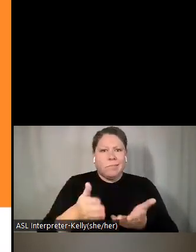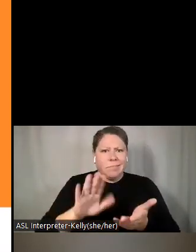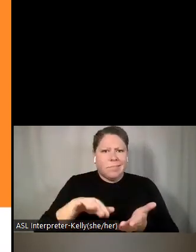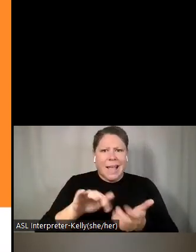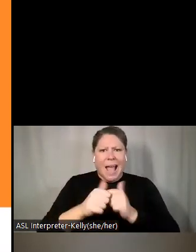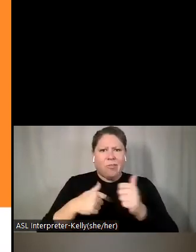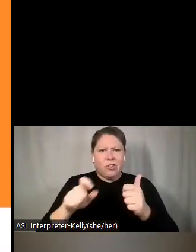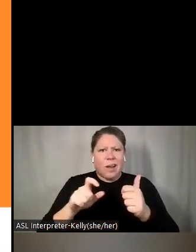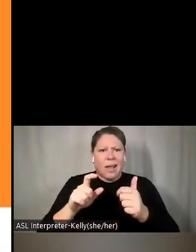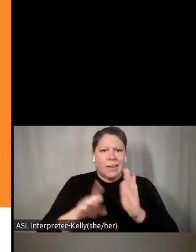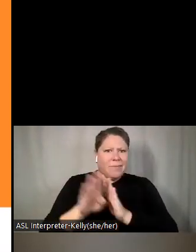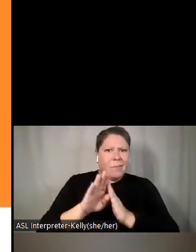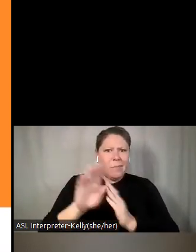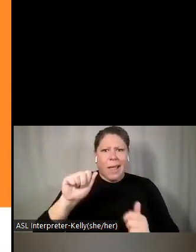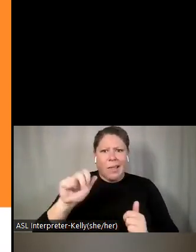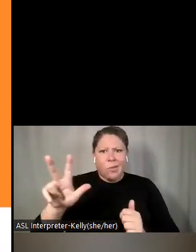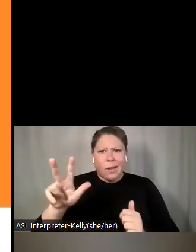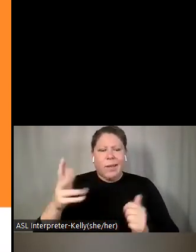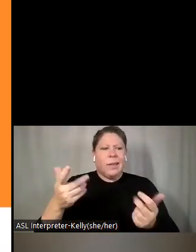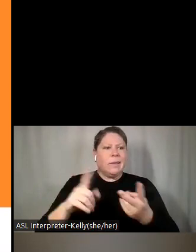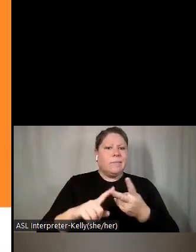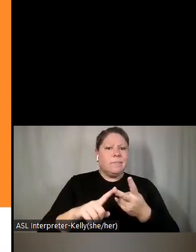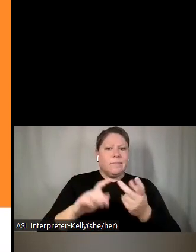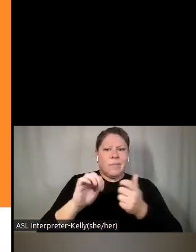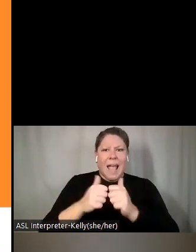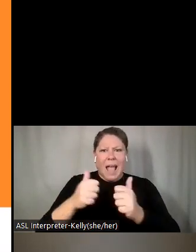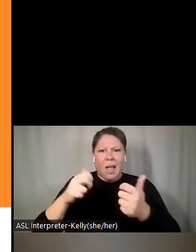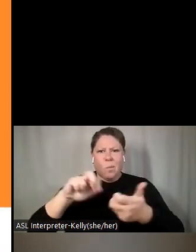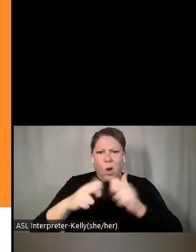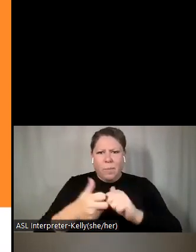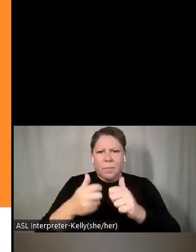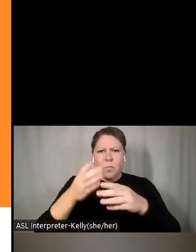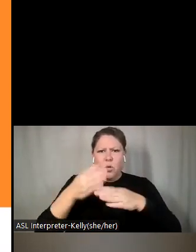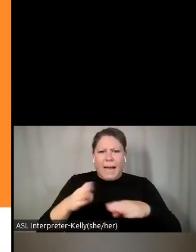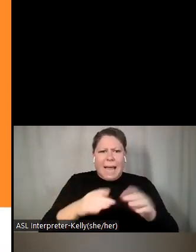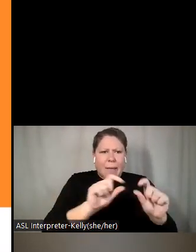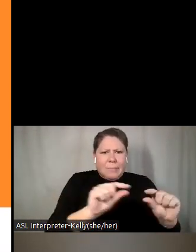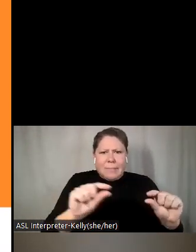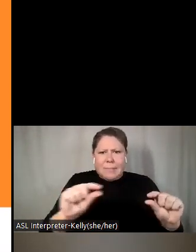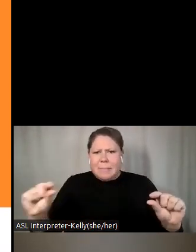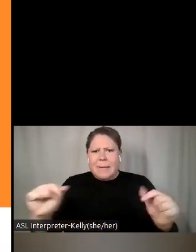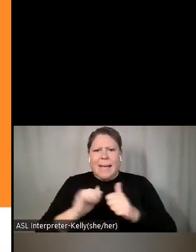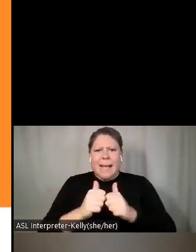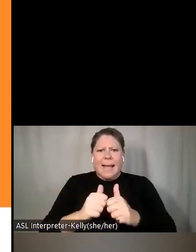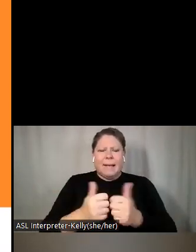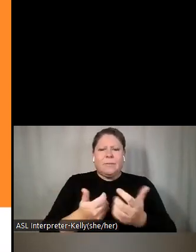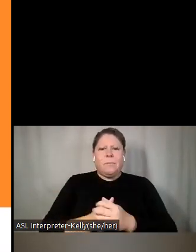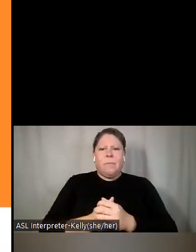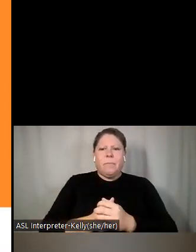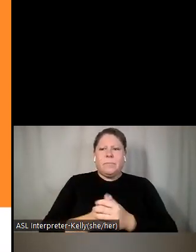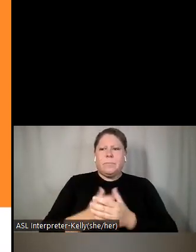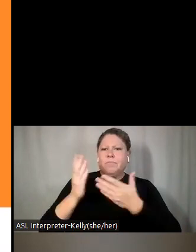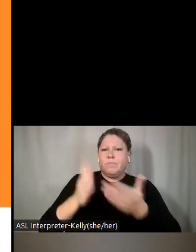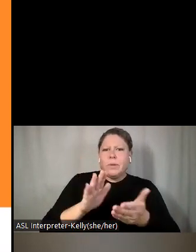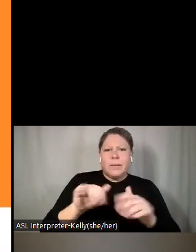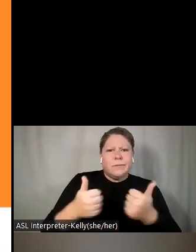A3, how to break down a problem they're hoping to work on. They bring challenges or questions about